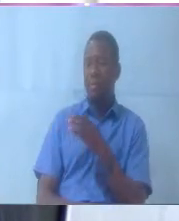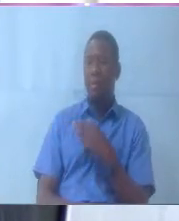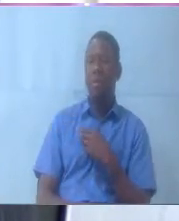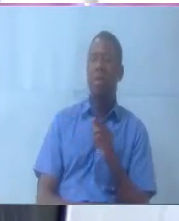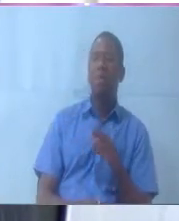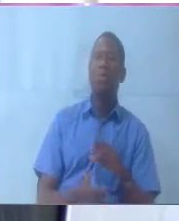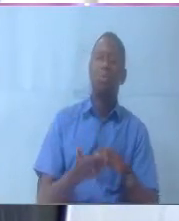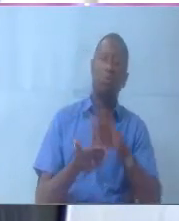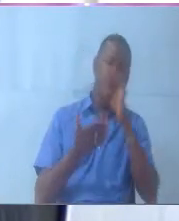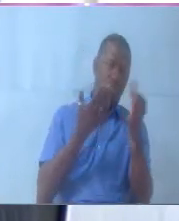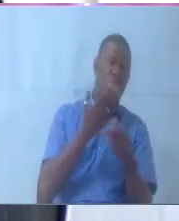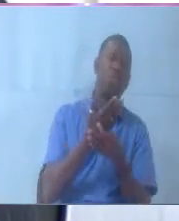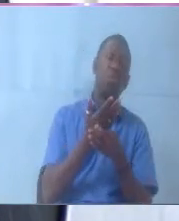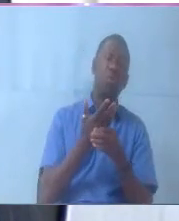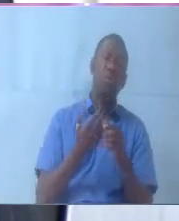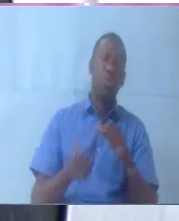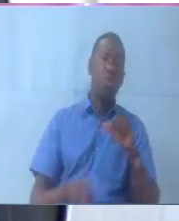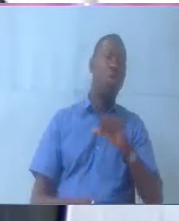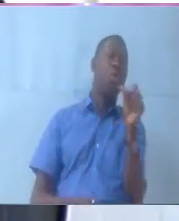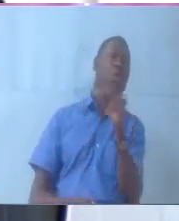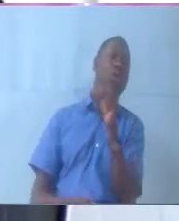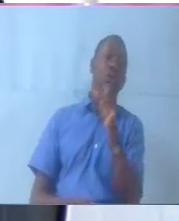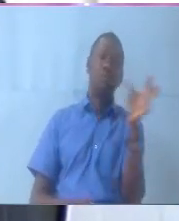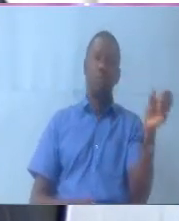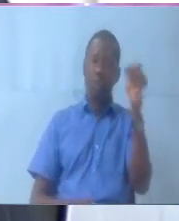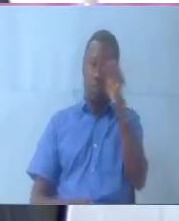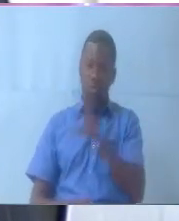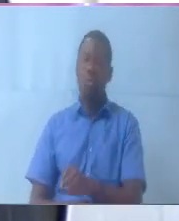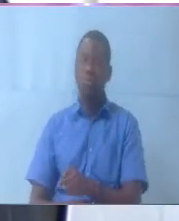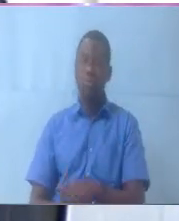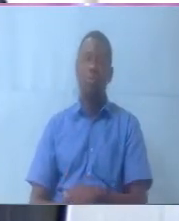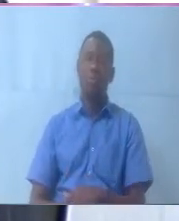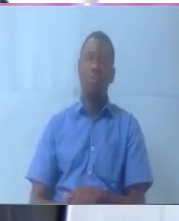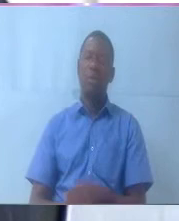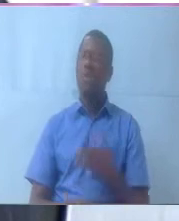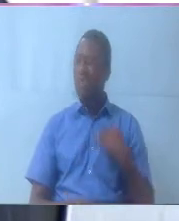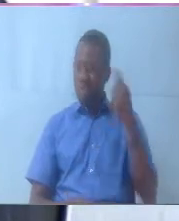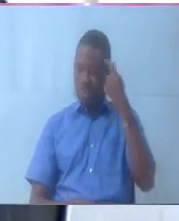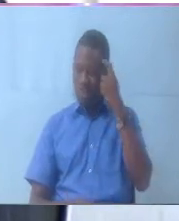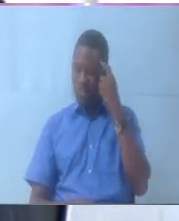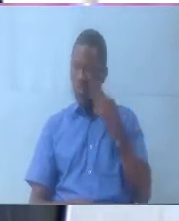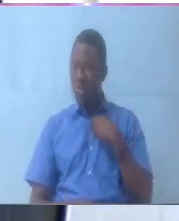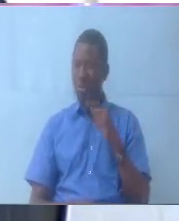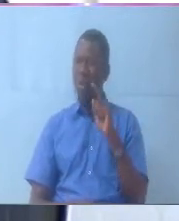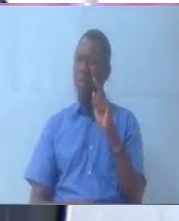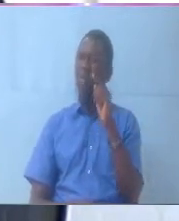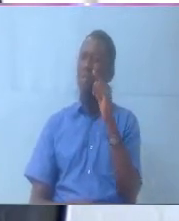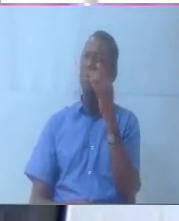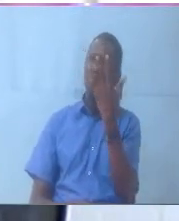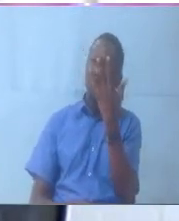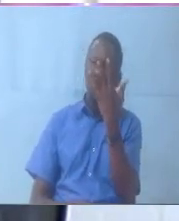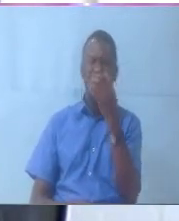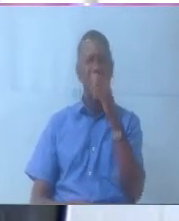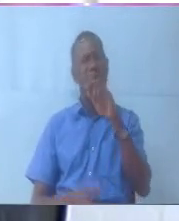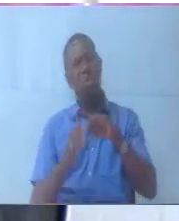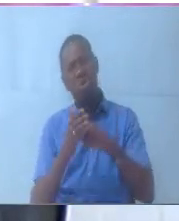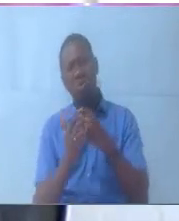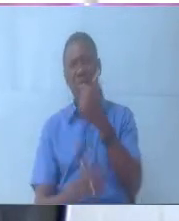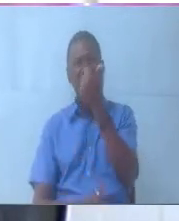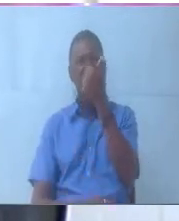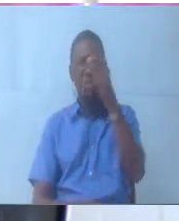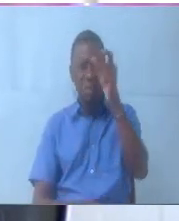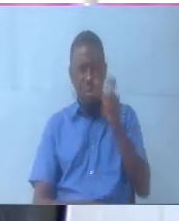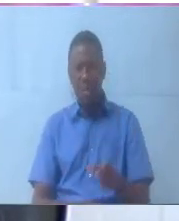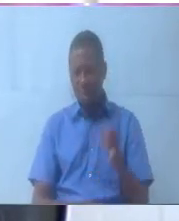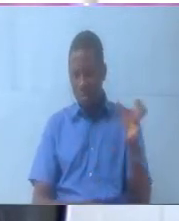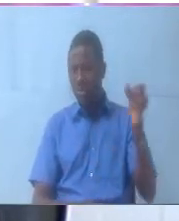Aitakara Dola Waya Dabondiji. Dosina. I think I was the 5th or the 6th magistrate to inherit that case. Namirantelo mo lulu wala